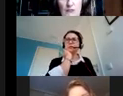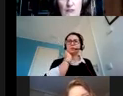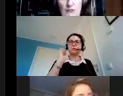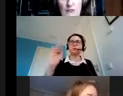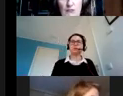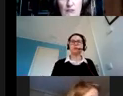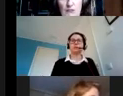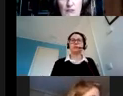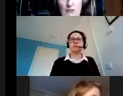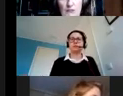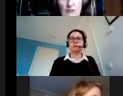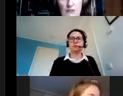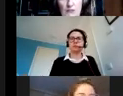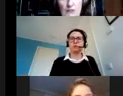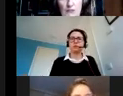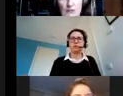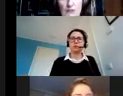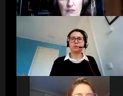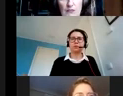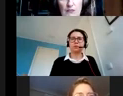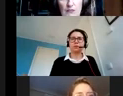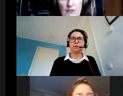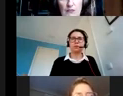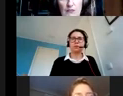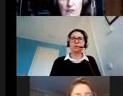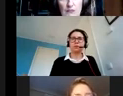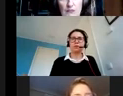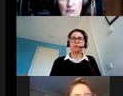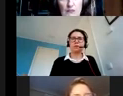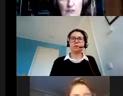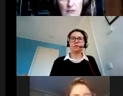of the analysis made this morning.